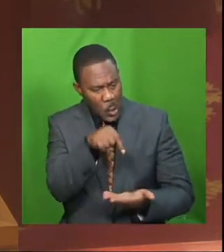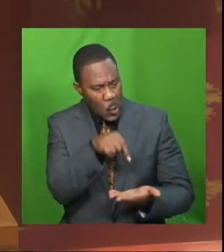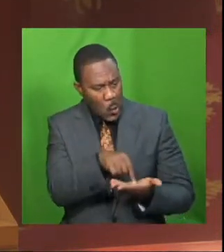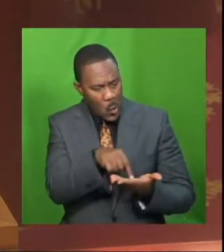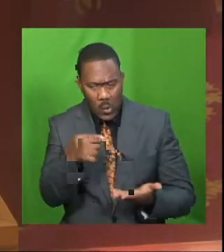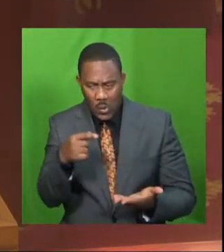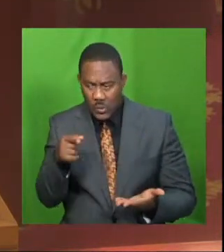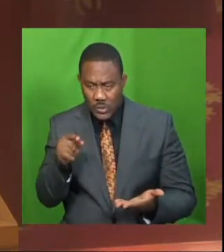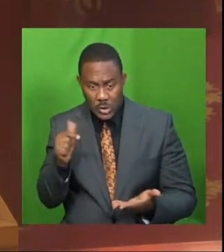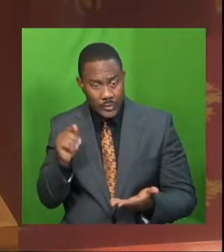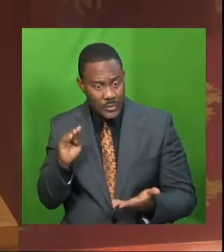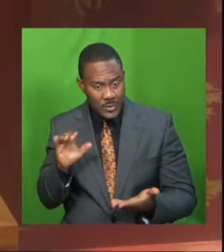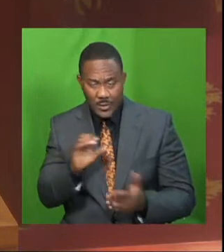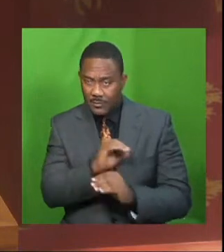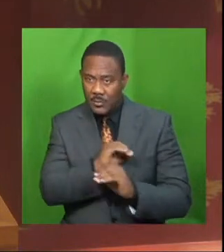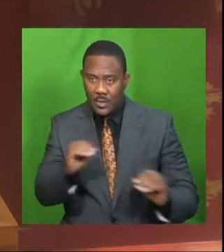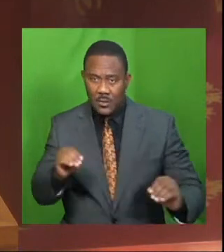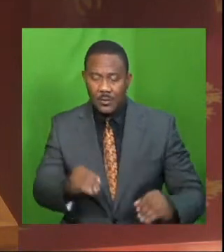I thank you, Mr. Speaker.